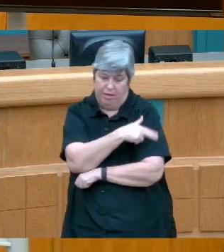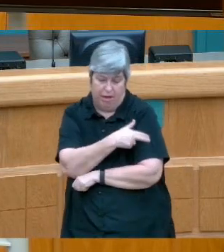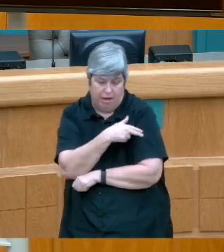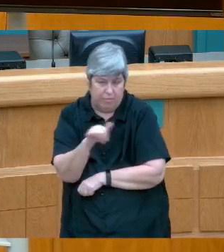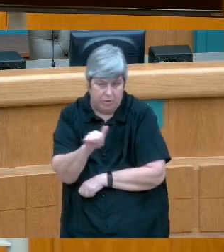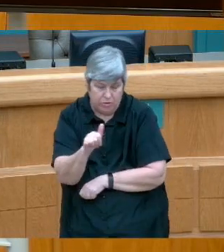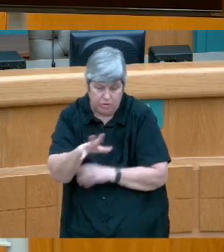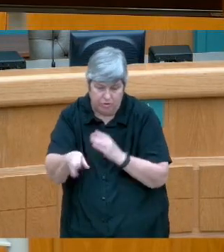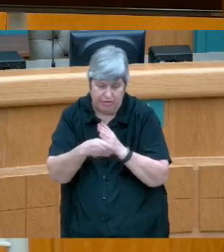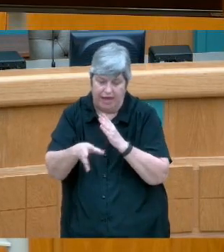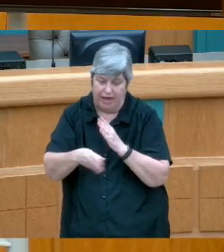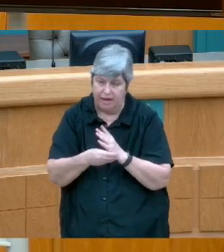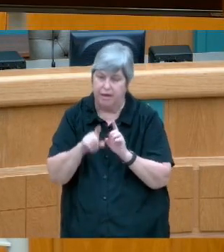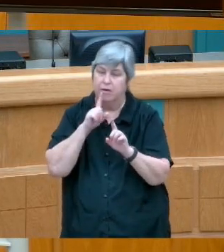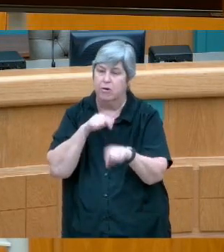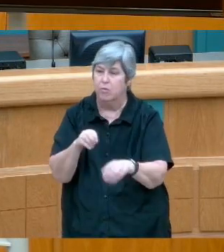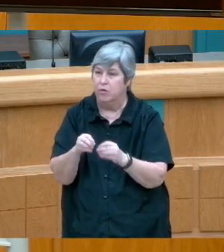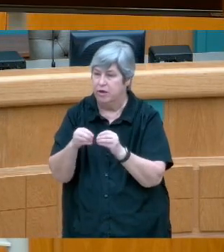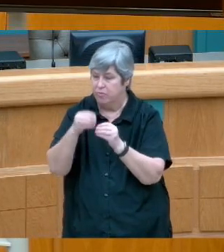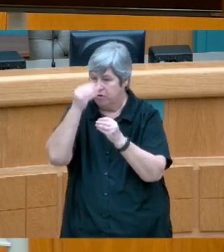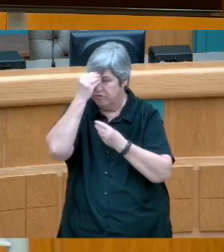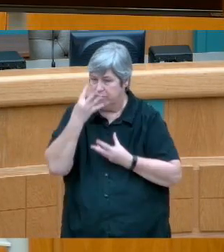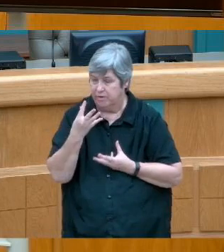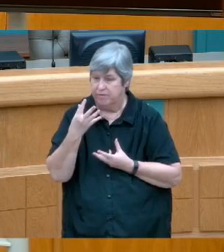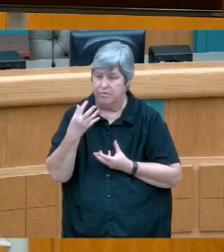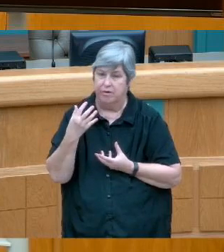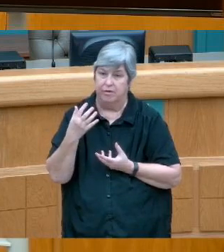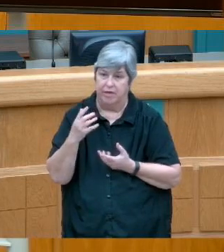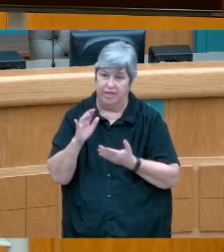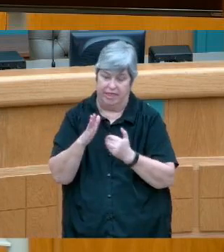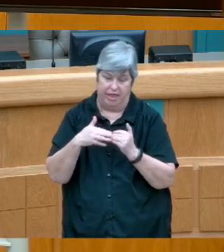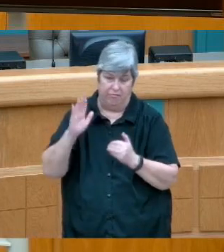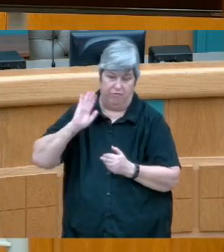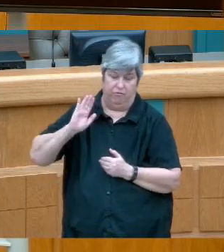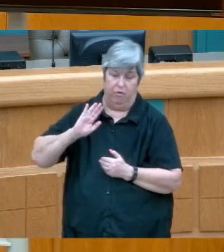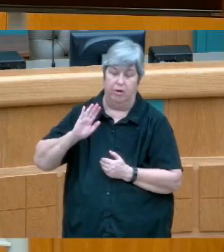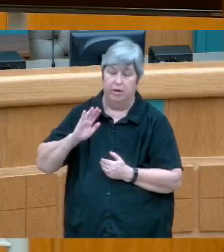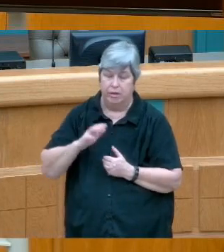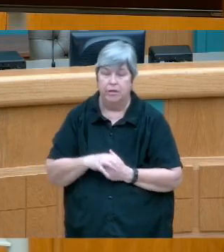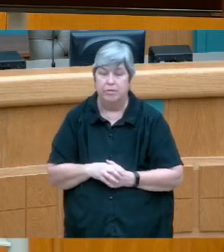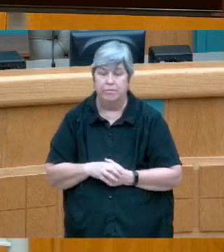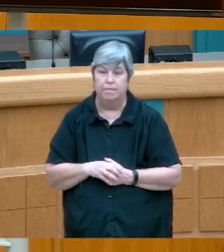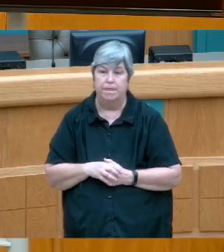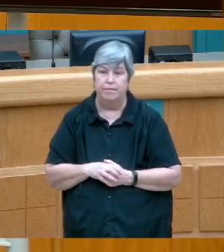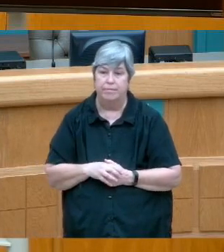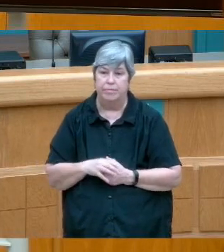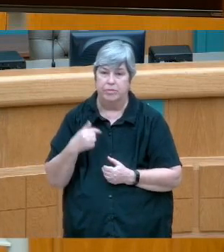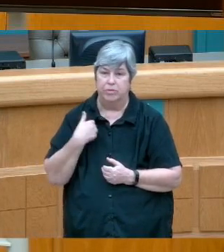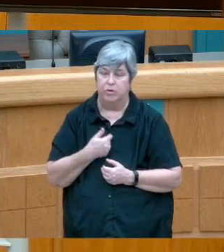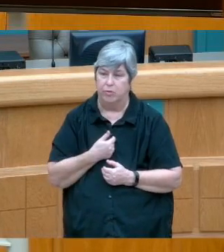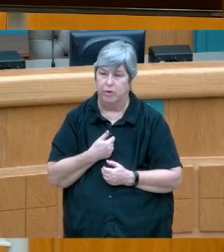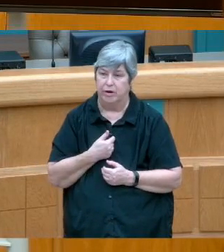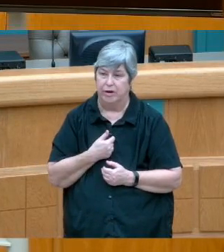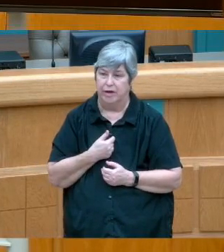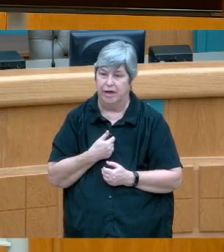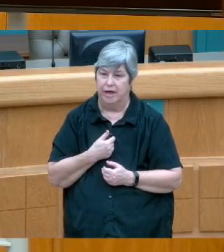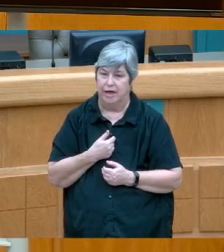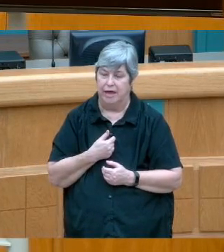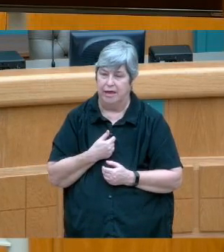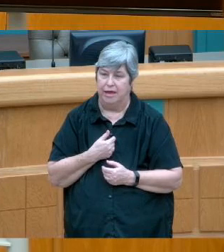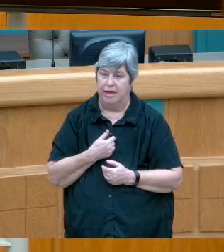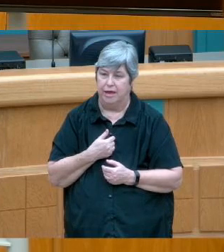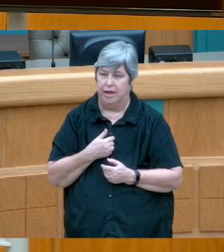well, and they're reporting more information to us than they ever had in the past couple of weeks. We're just 2 persons shy